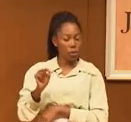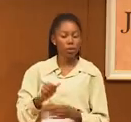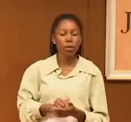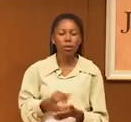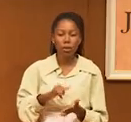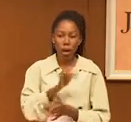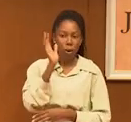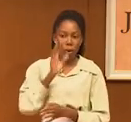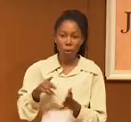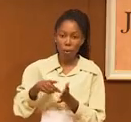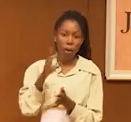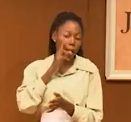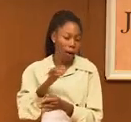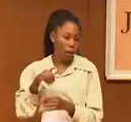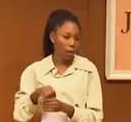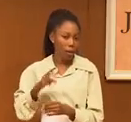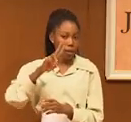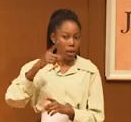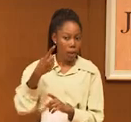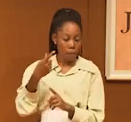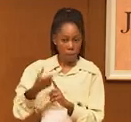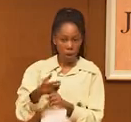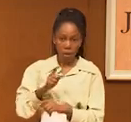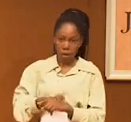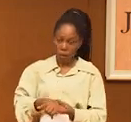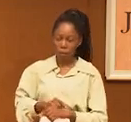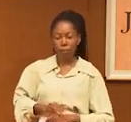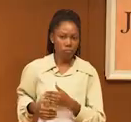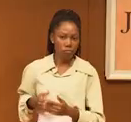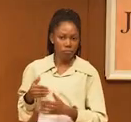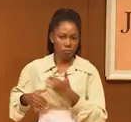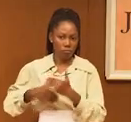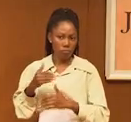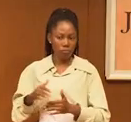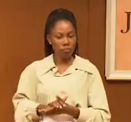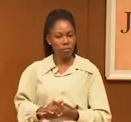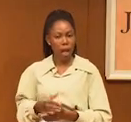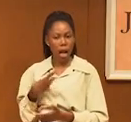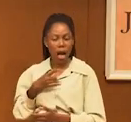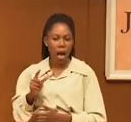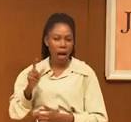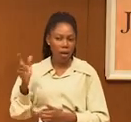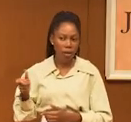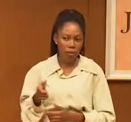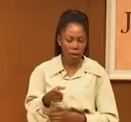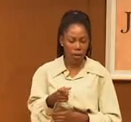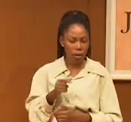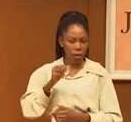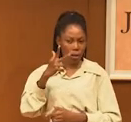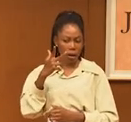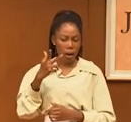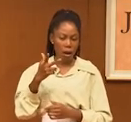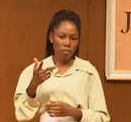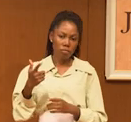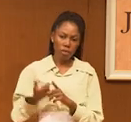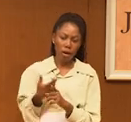the money back in 3 months' time. I accepted. So after the 3 months, I asked him how far with